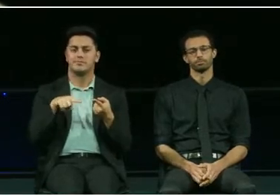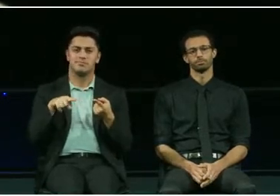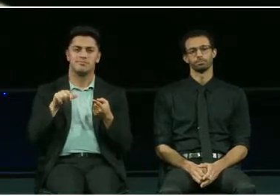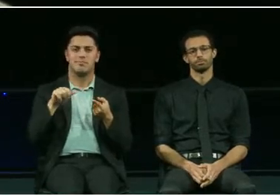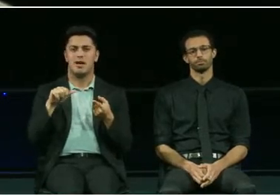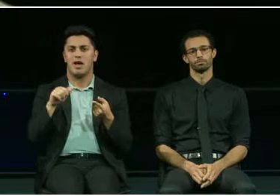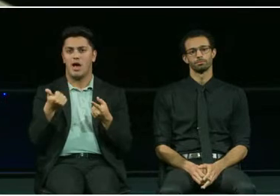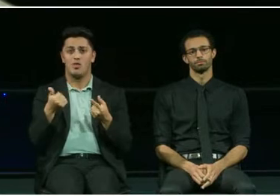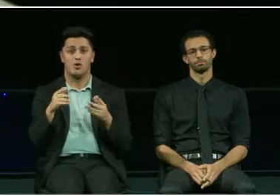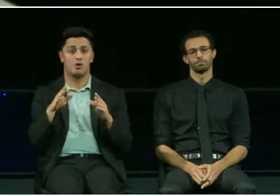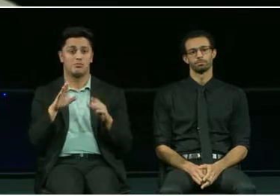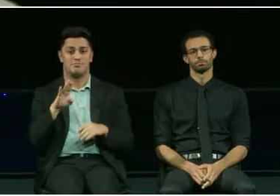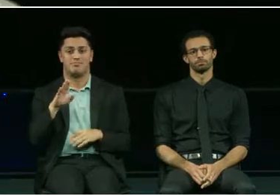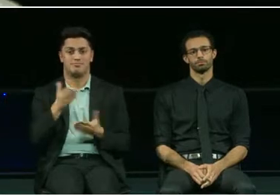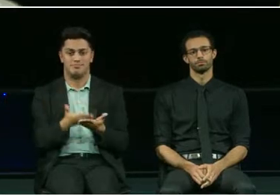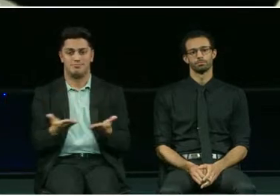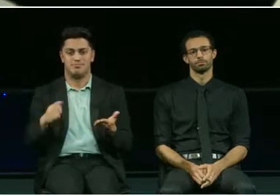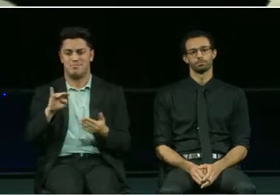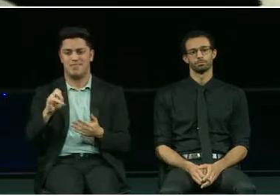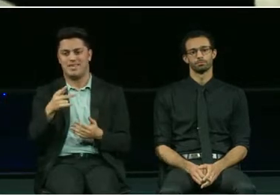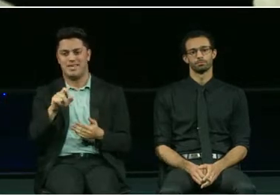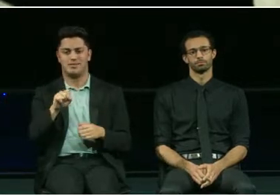other beings on the planet.